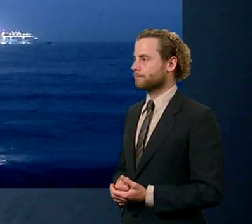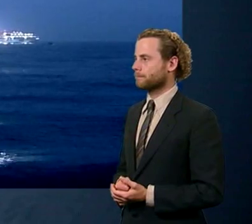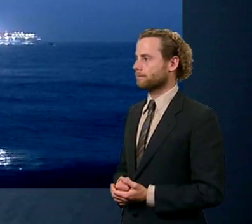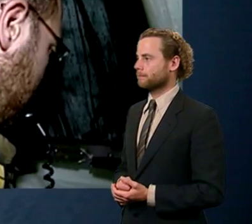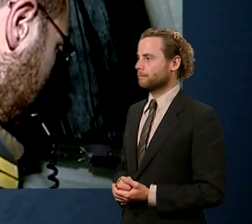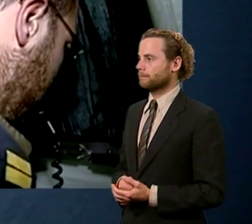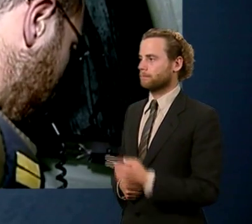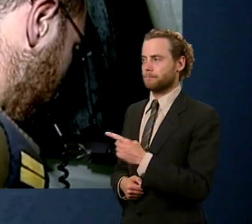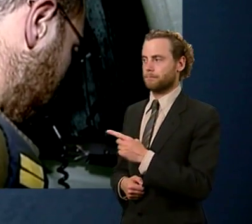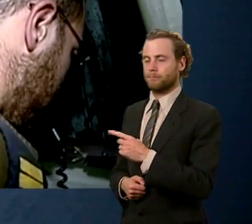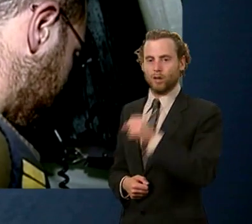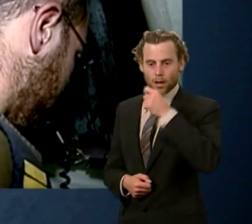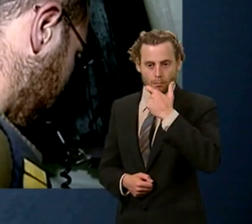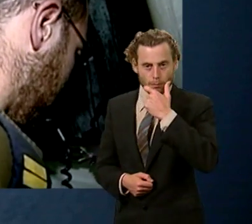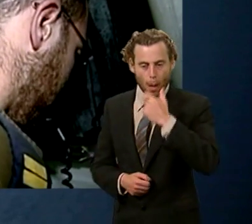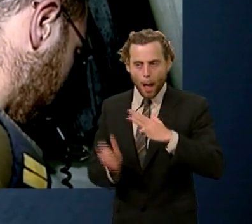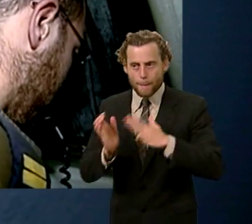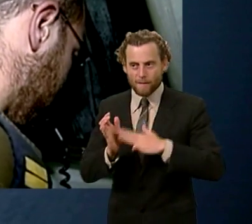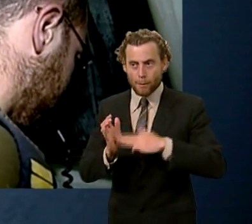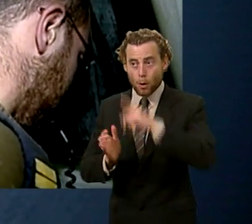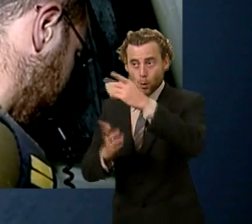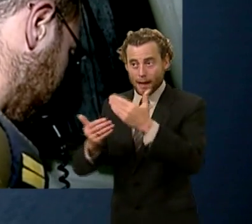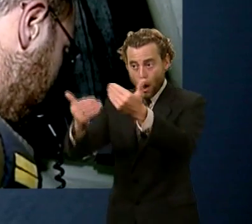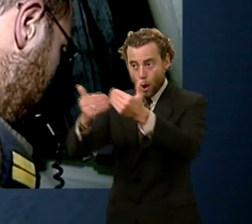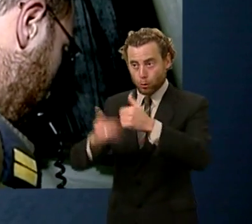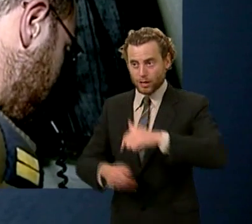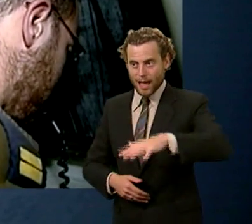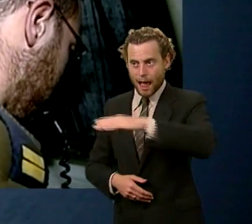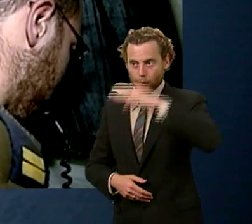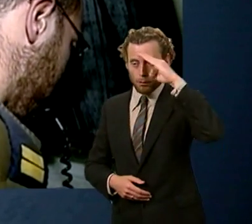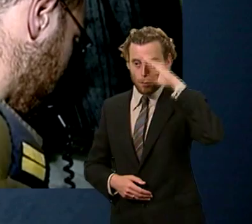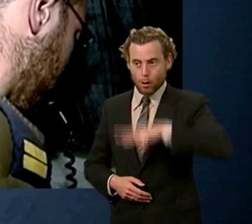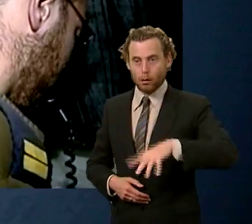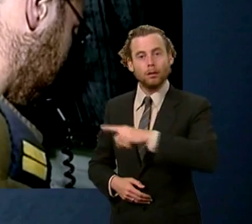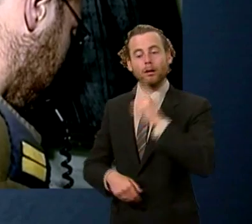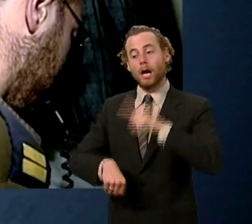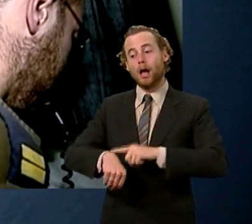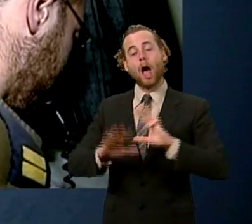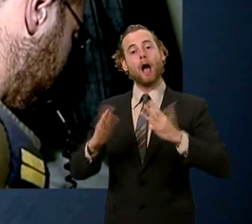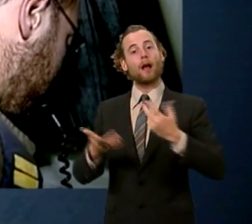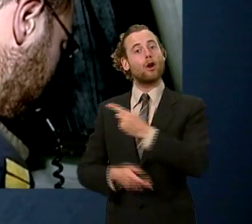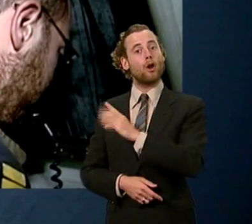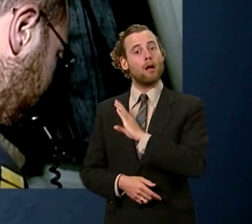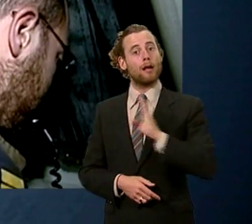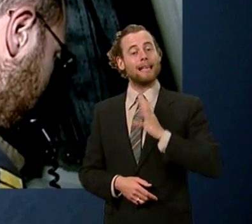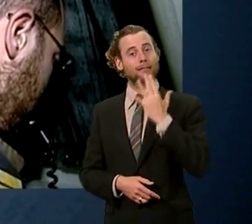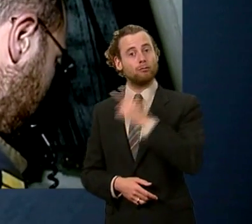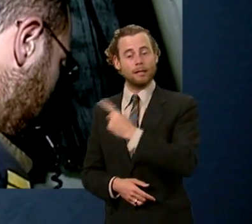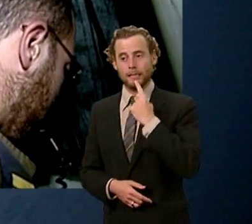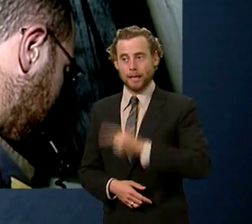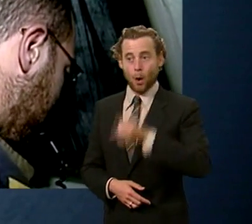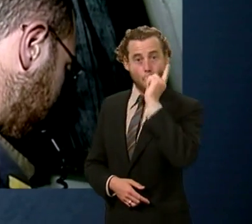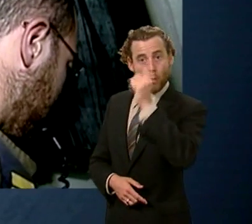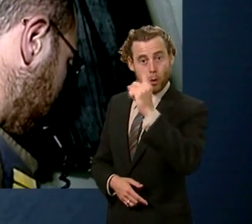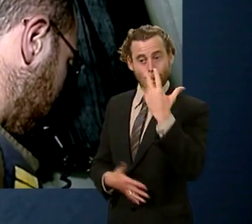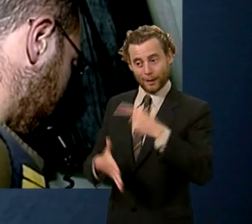Mavi Marmara, you are approaching an area of hostilities. At 9 o'clock, the Israeli Navy gave the first of 5 warnings